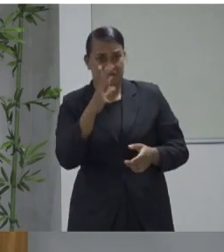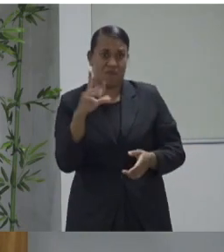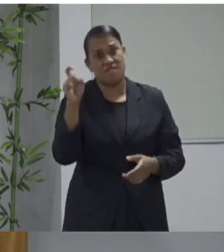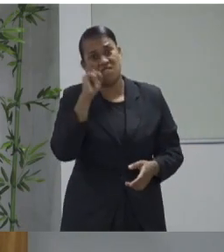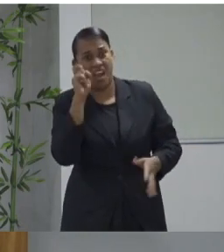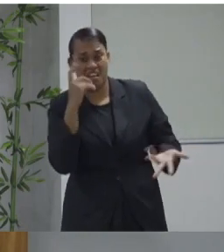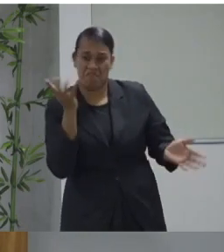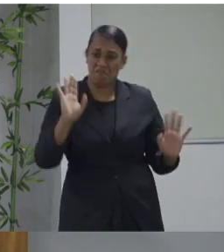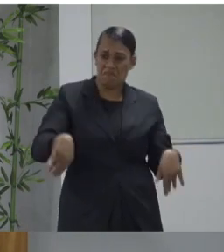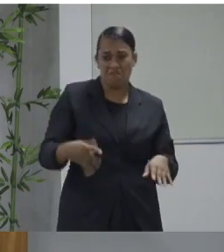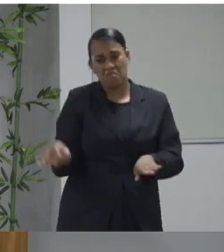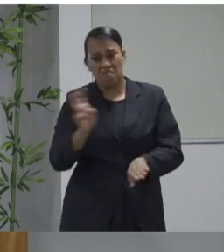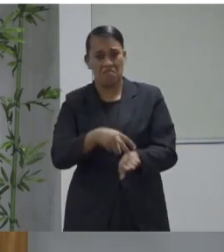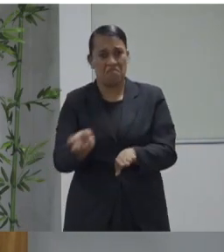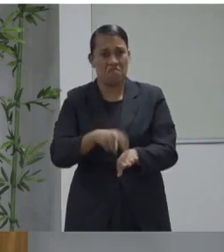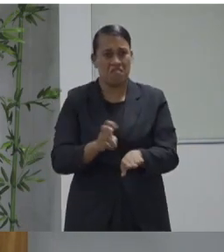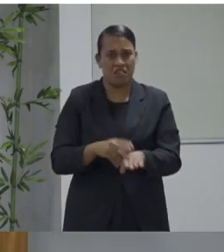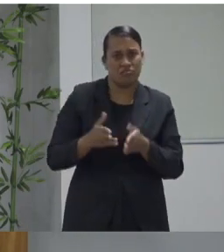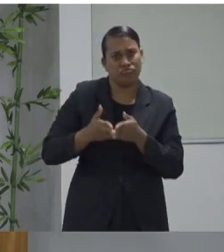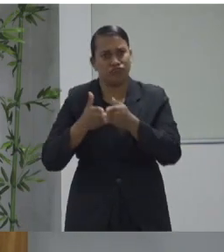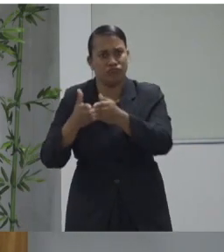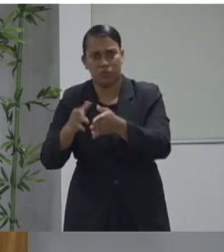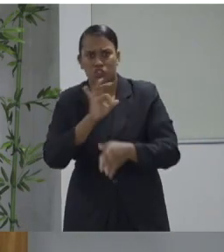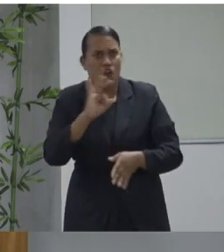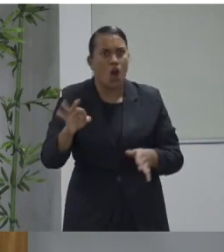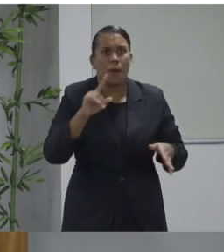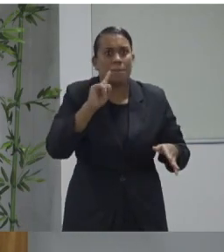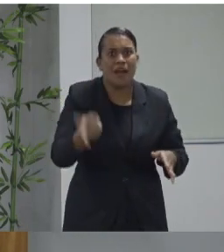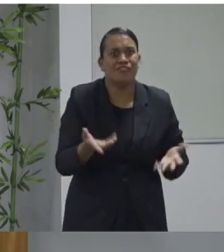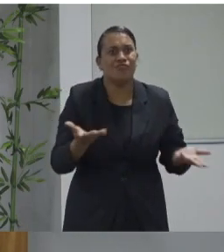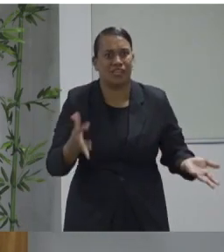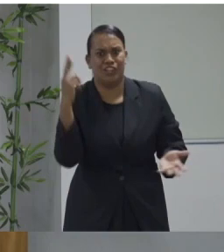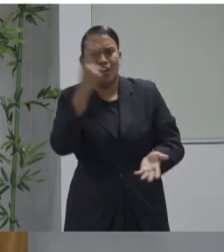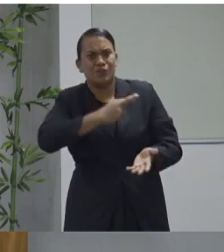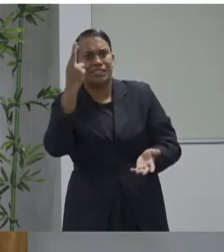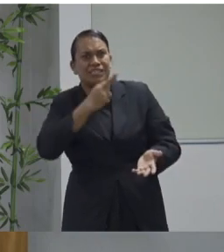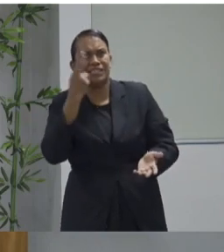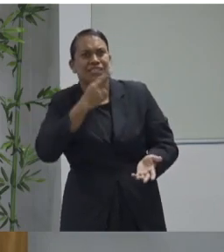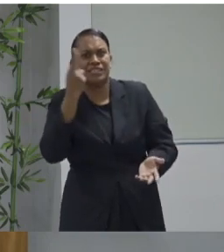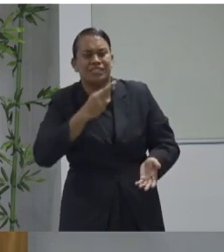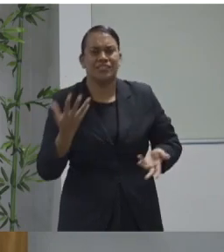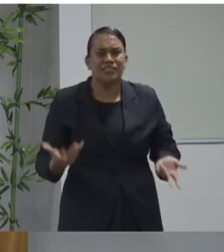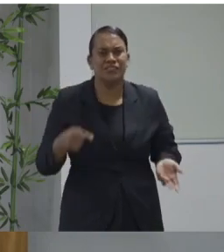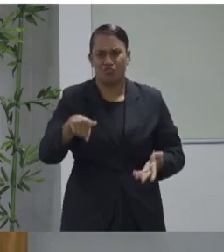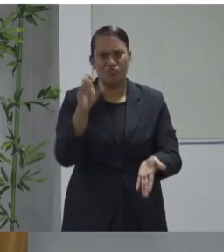may be a dare, but it's daring people's lives. And we do not take that lightly.